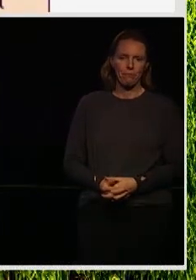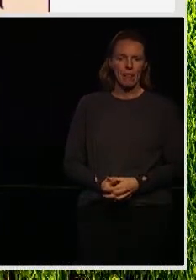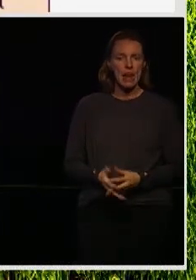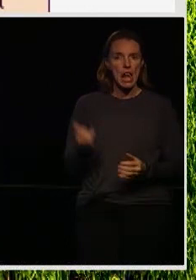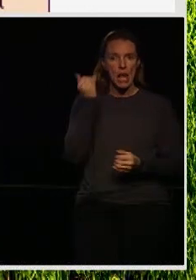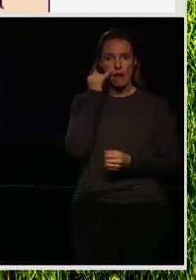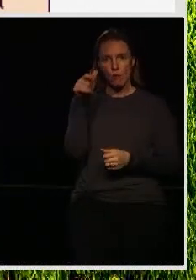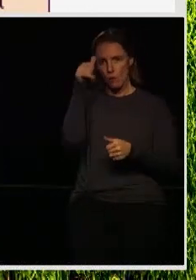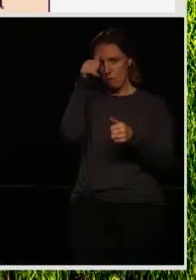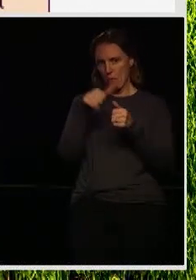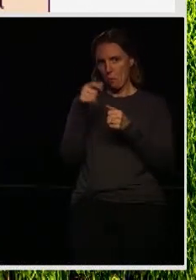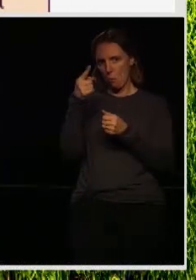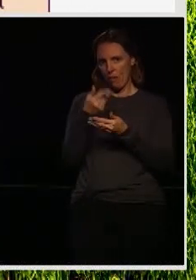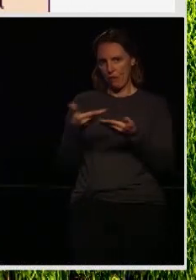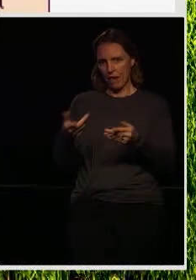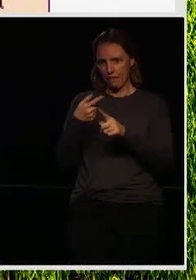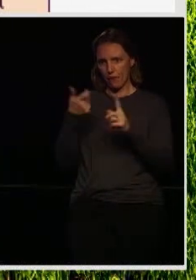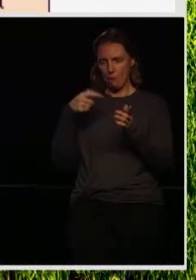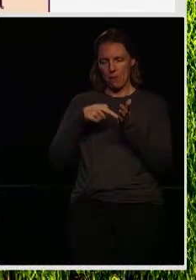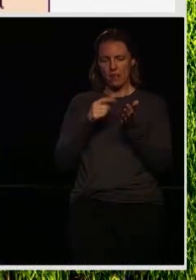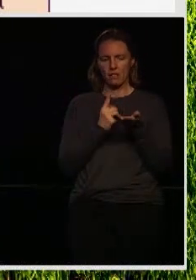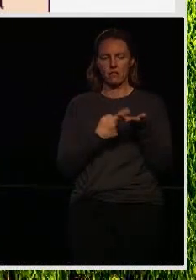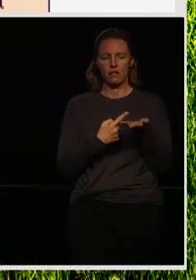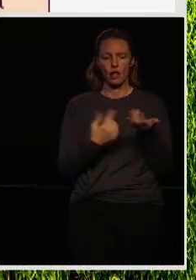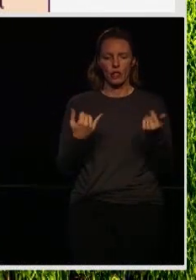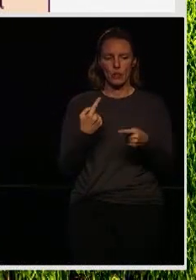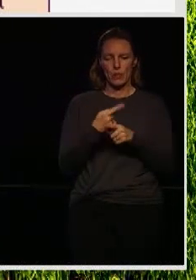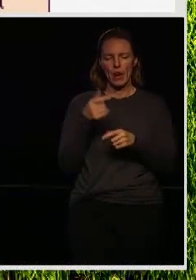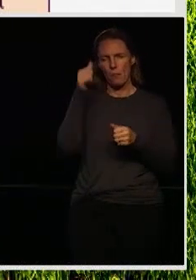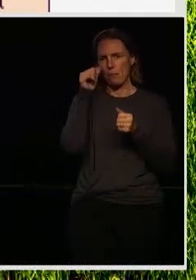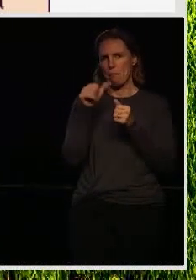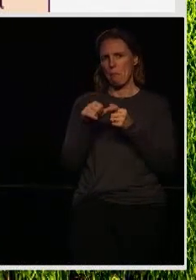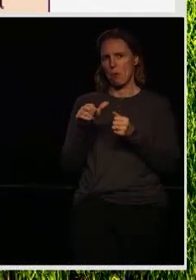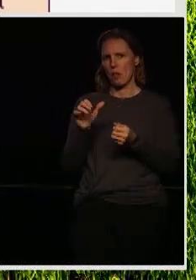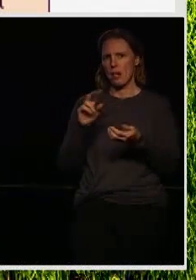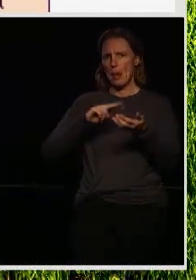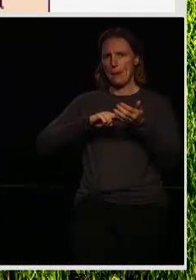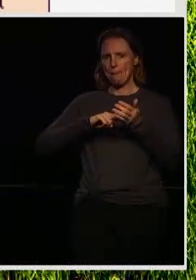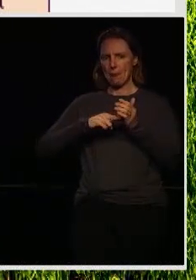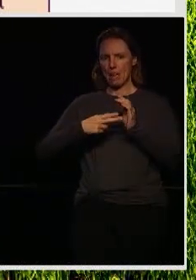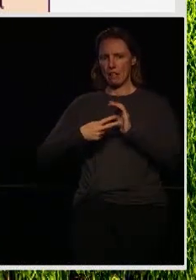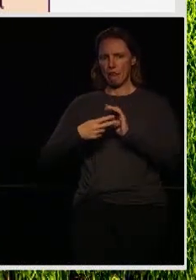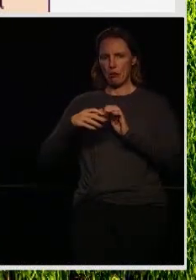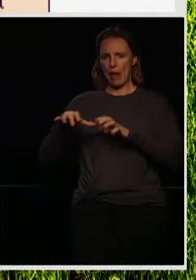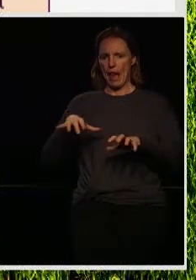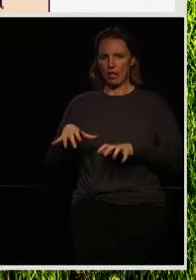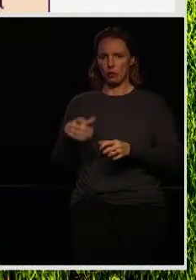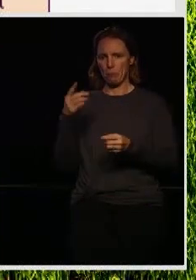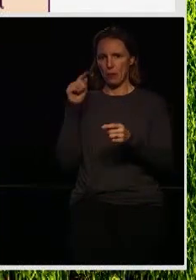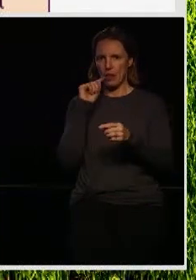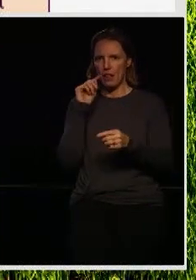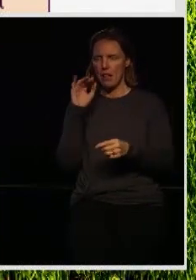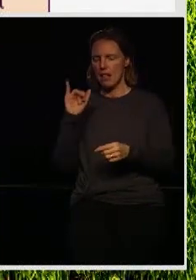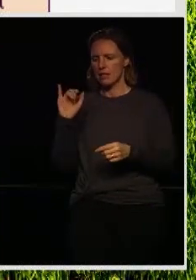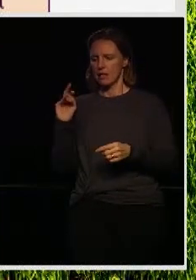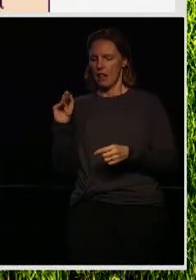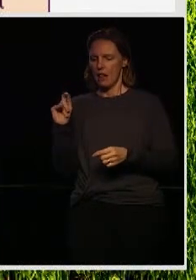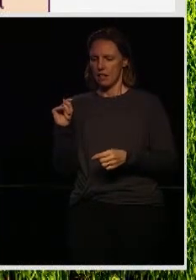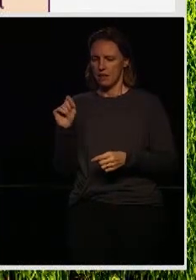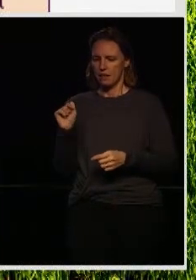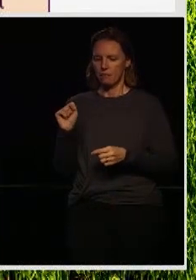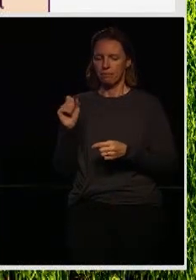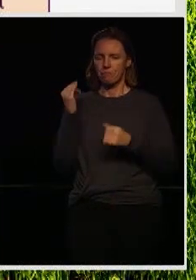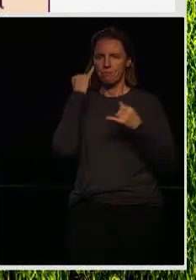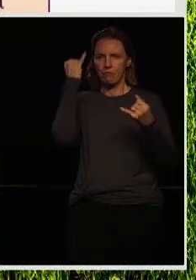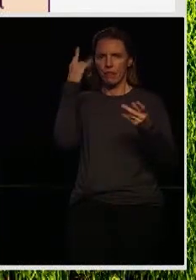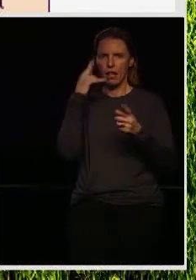If you remember one thing from this discussion today, remember meaningful, actionable insights. The idea of distilling